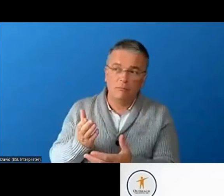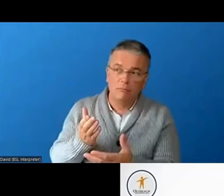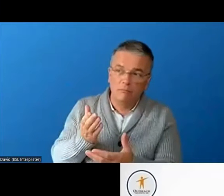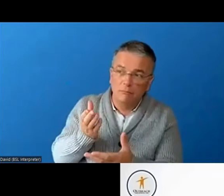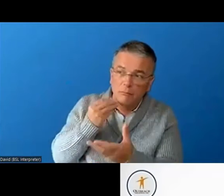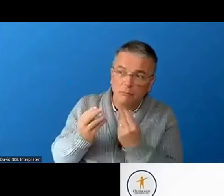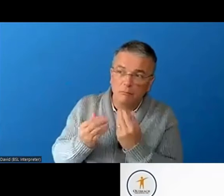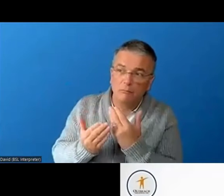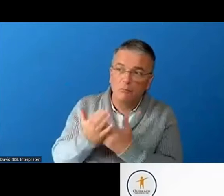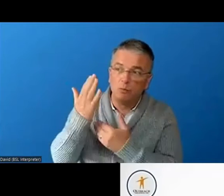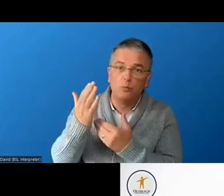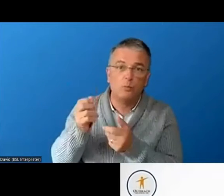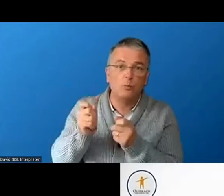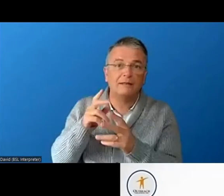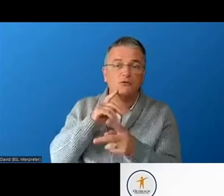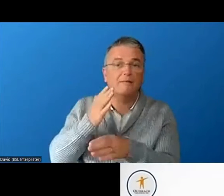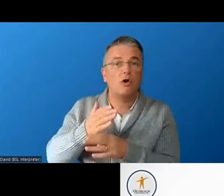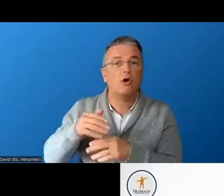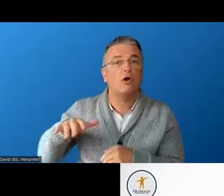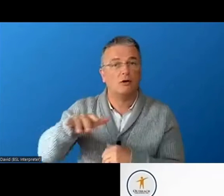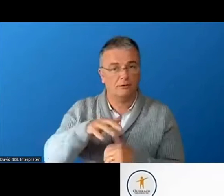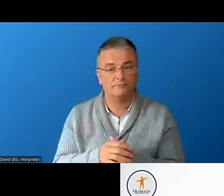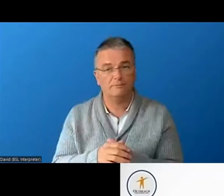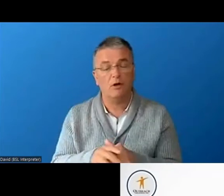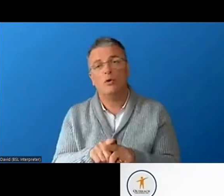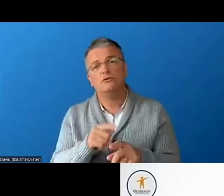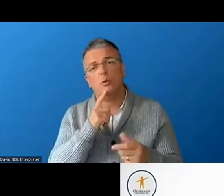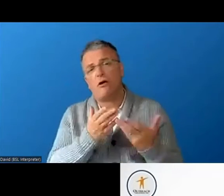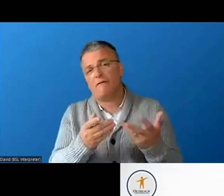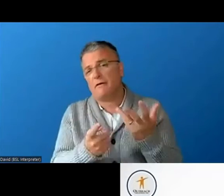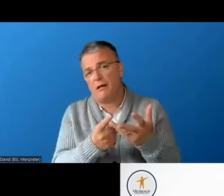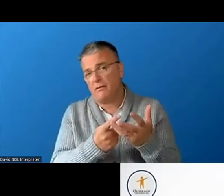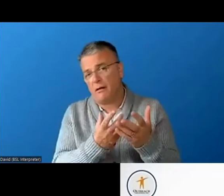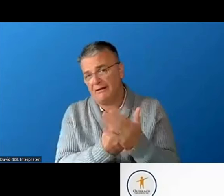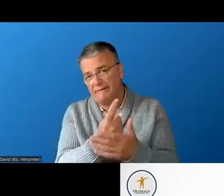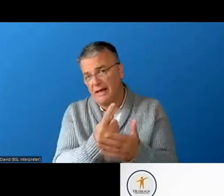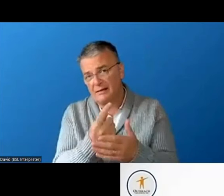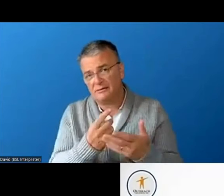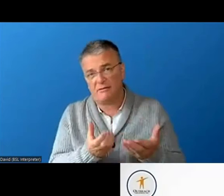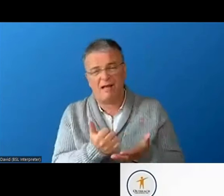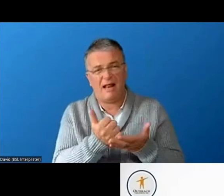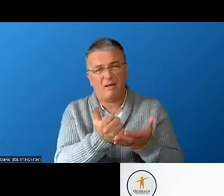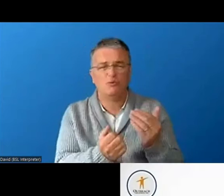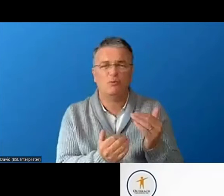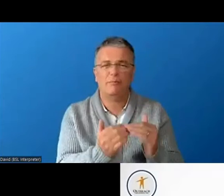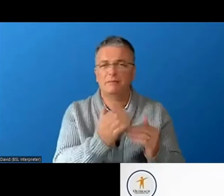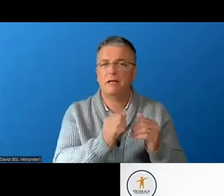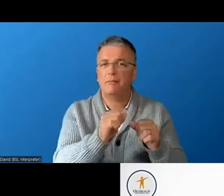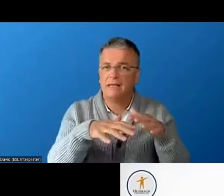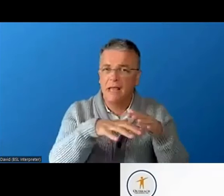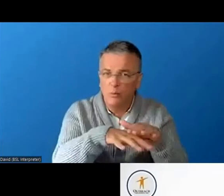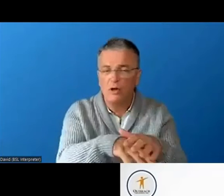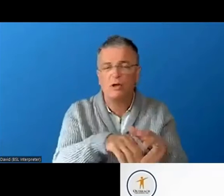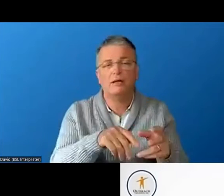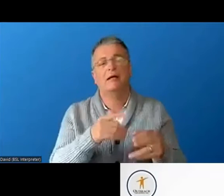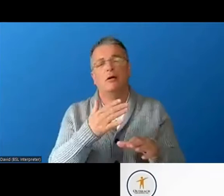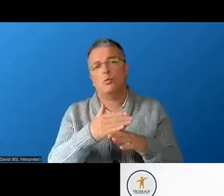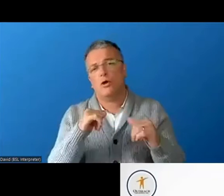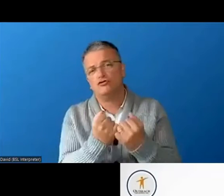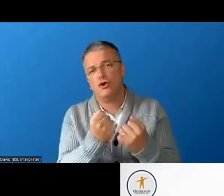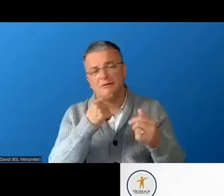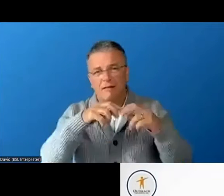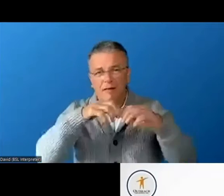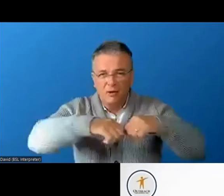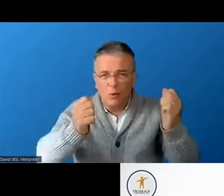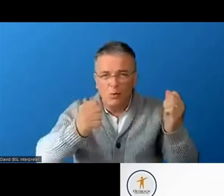working. We offer other events also that kind of help build networking and workshops that dive deeper